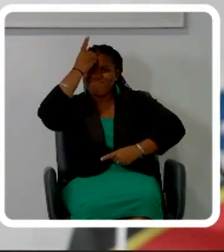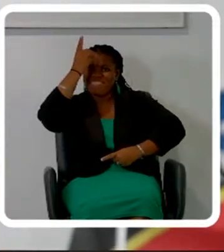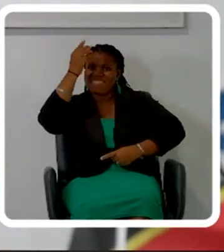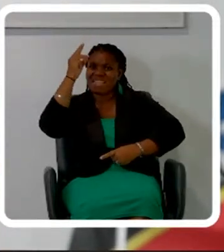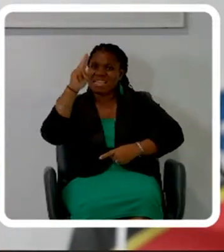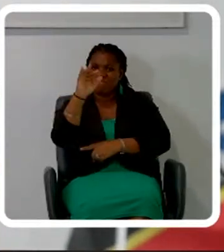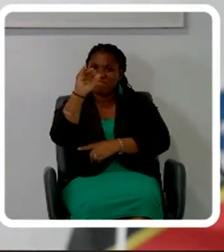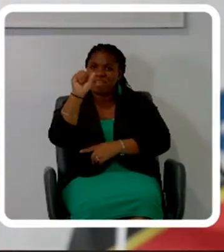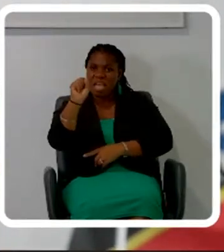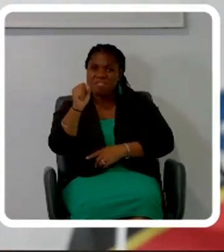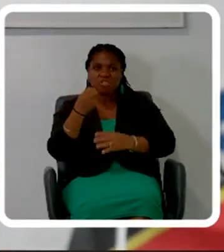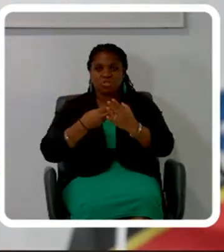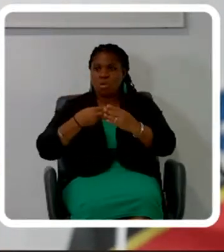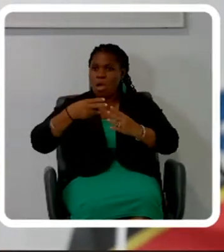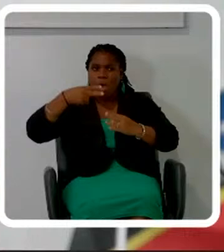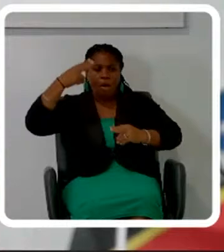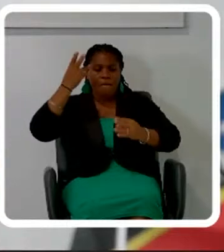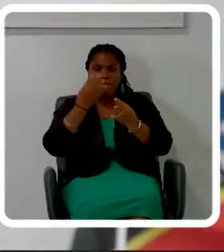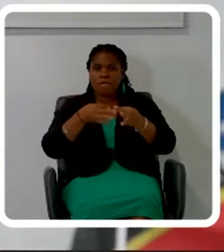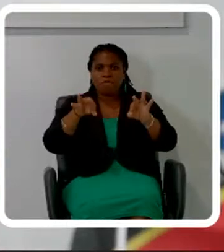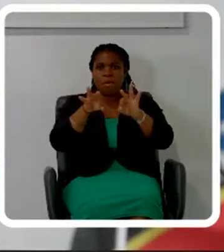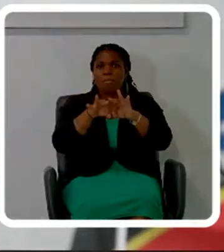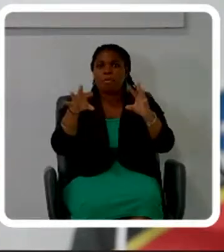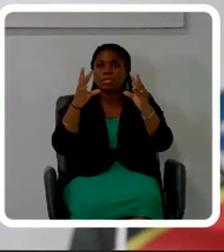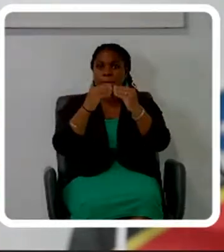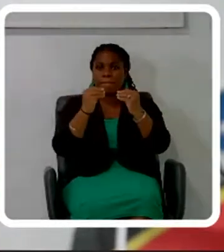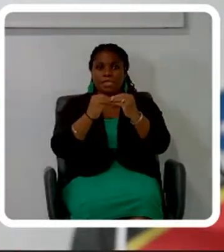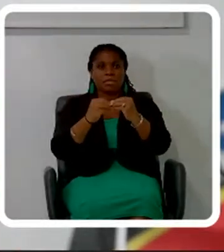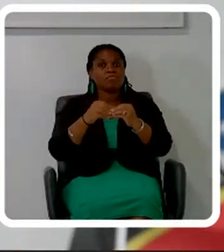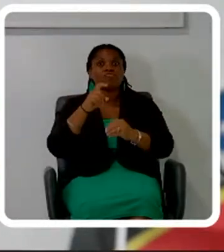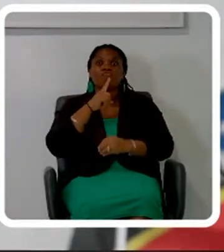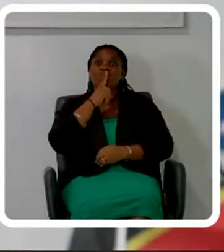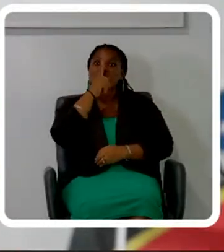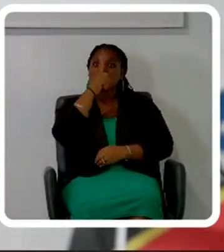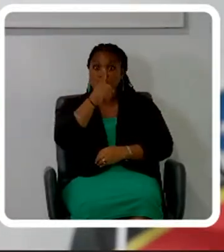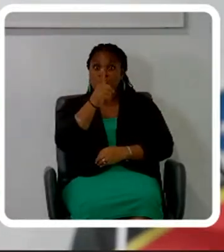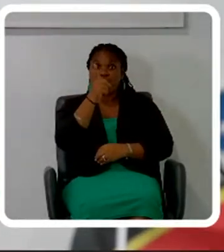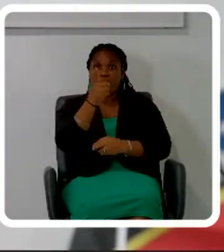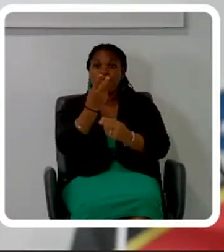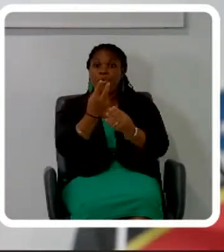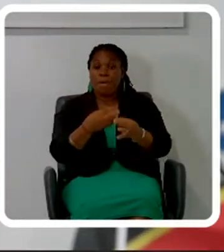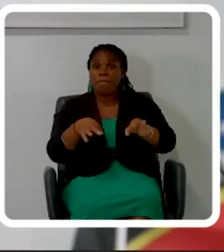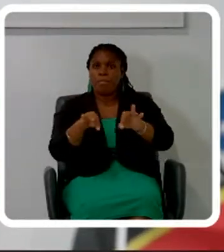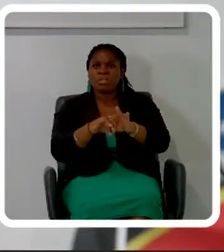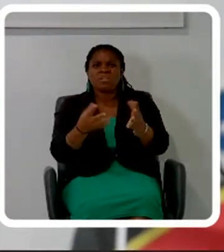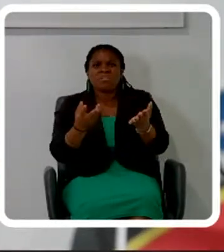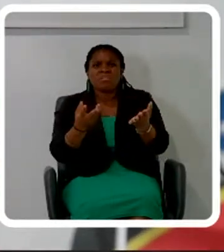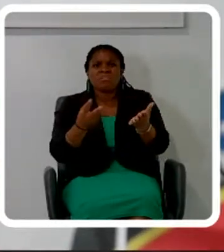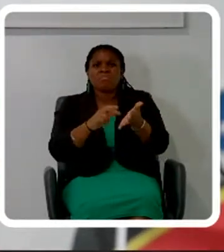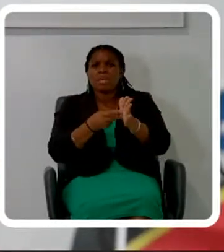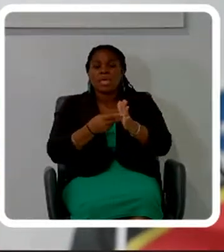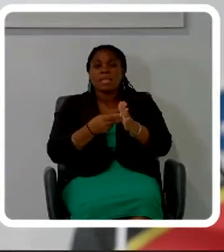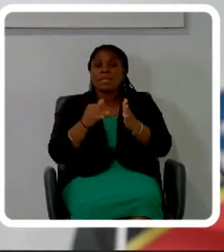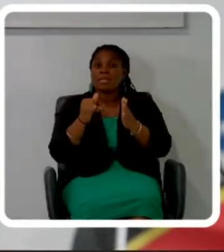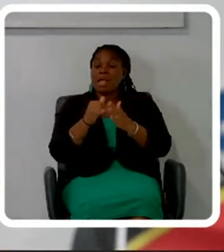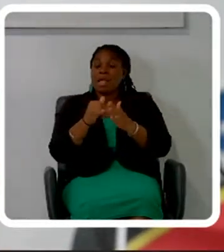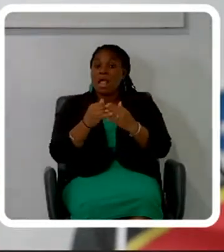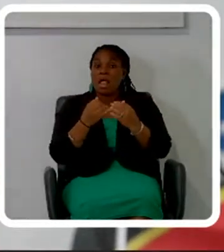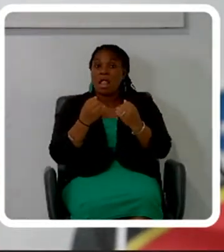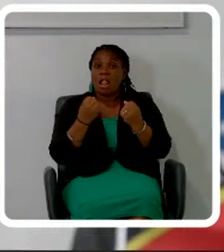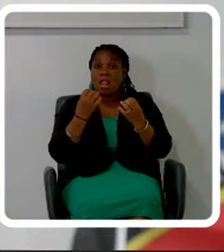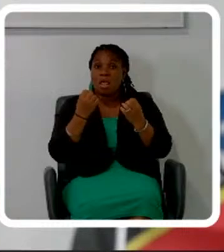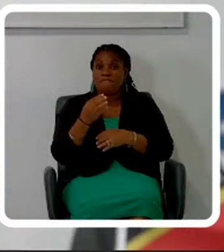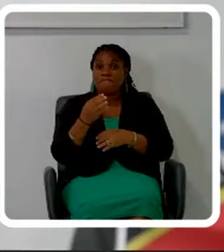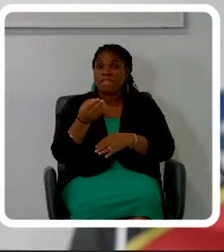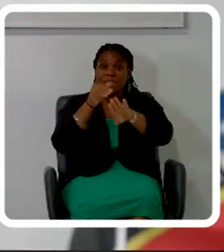was held on September 26. This is significant. What does that mean? It means that a lot of the antibiotics